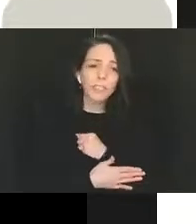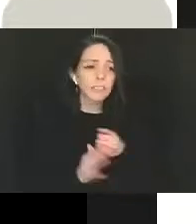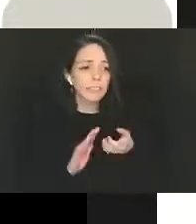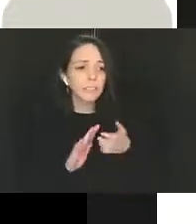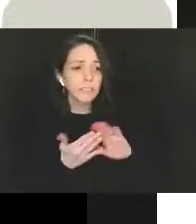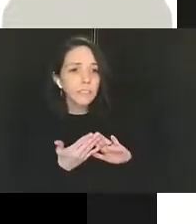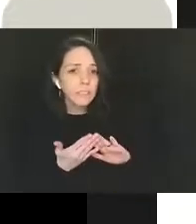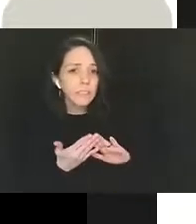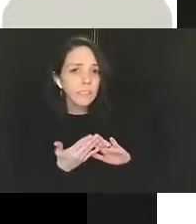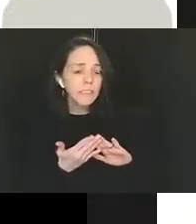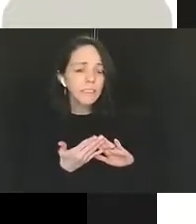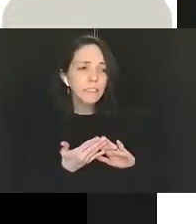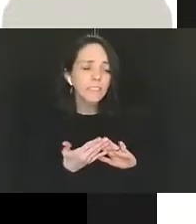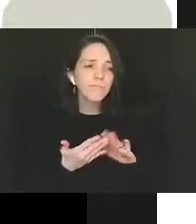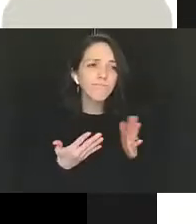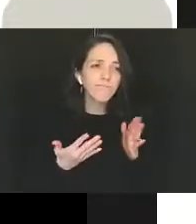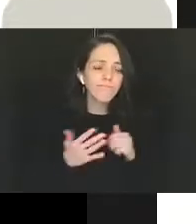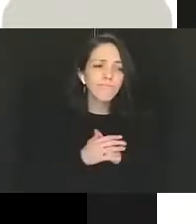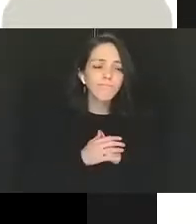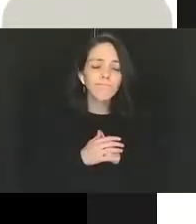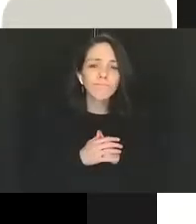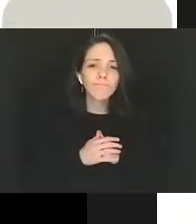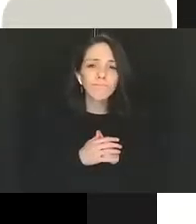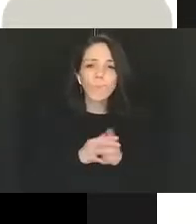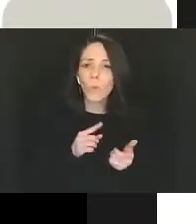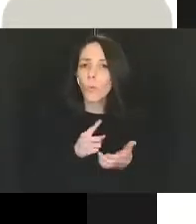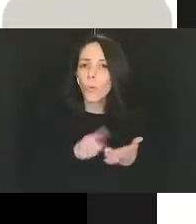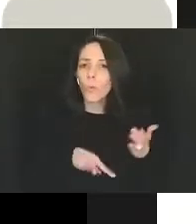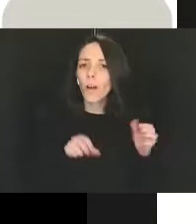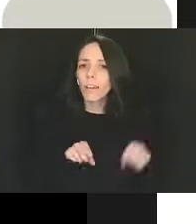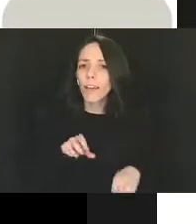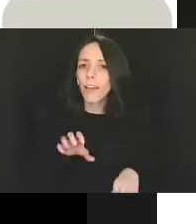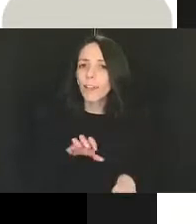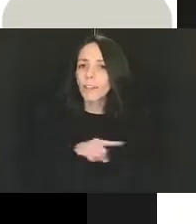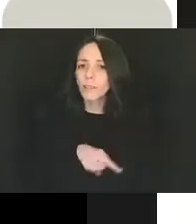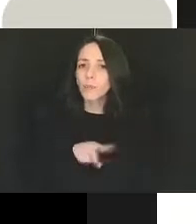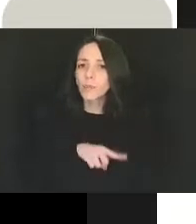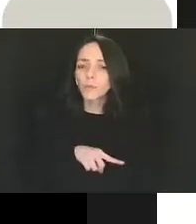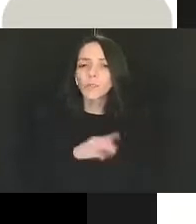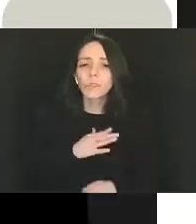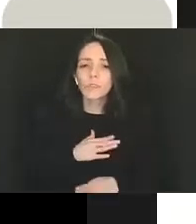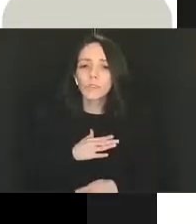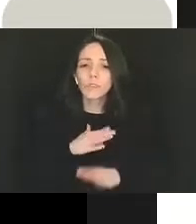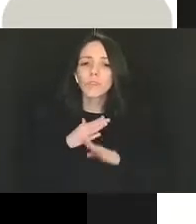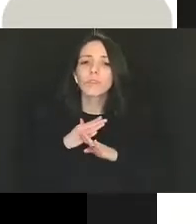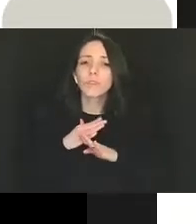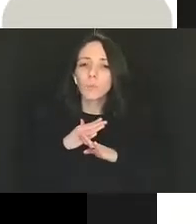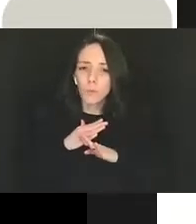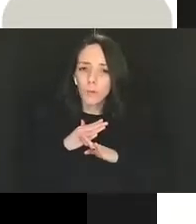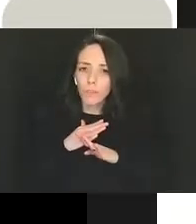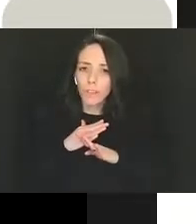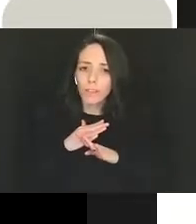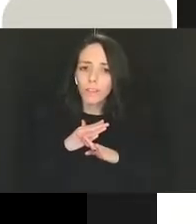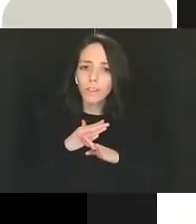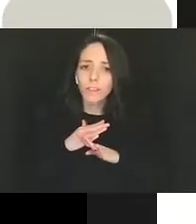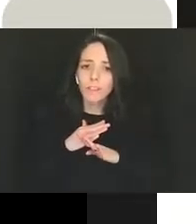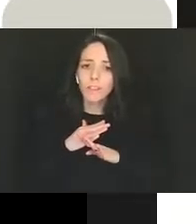can the county do to protect childcare providers in rental